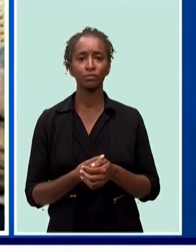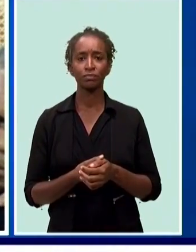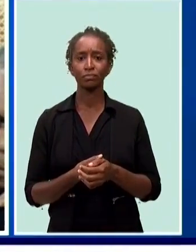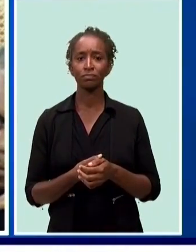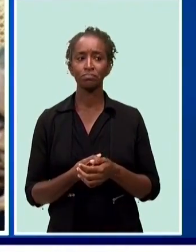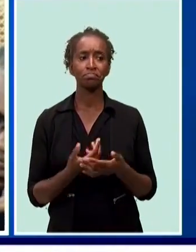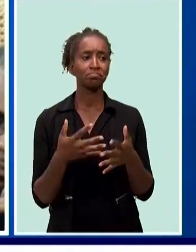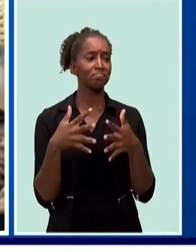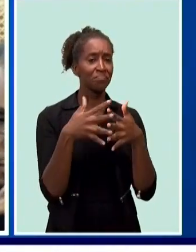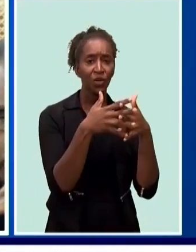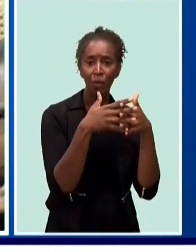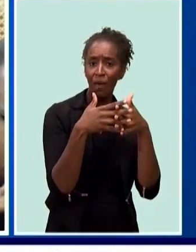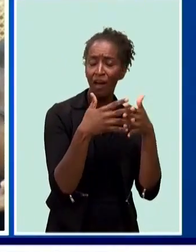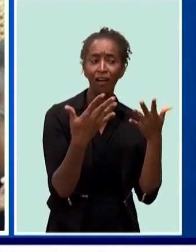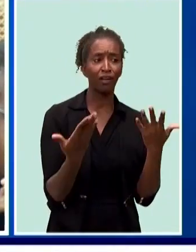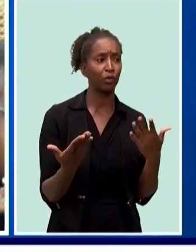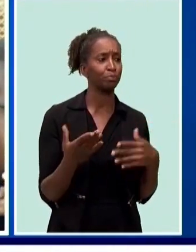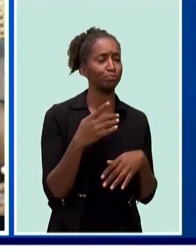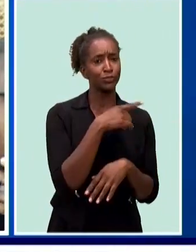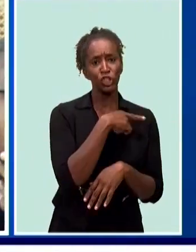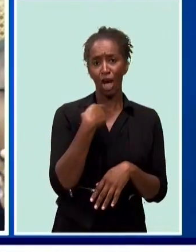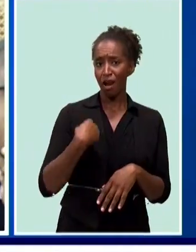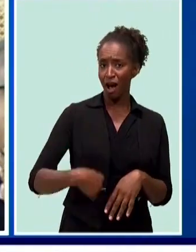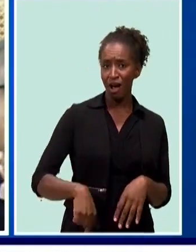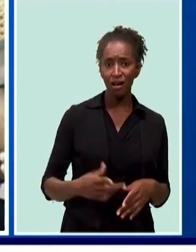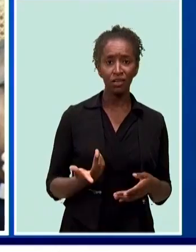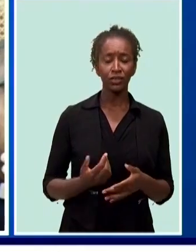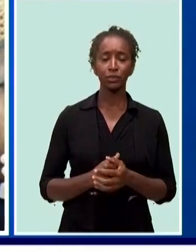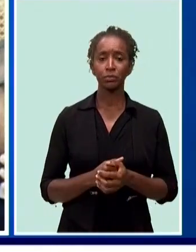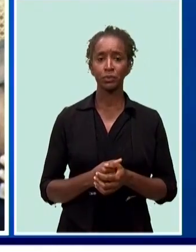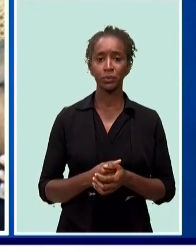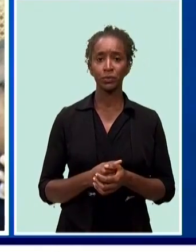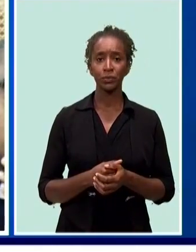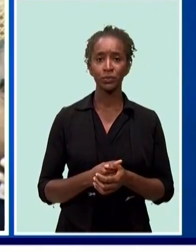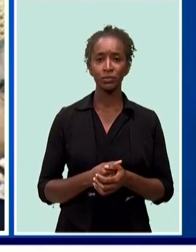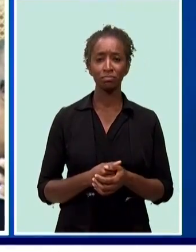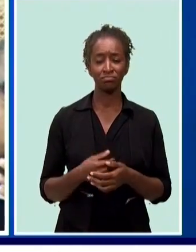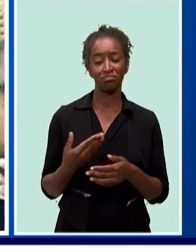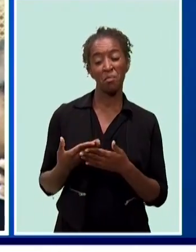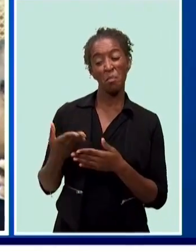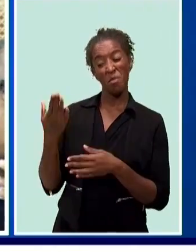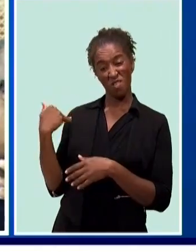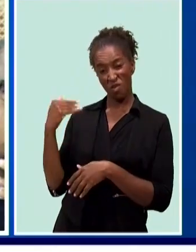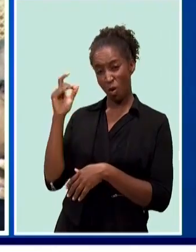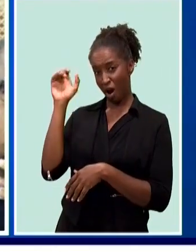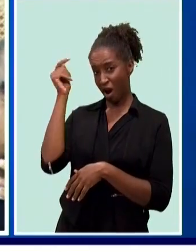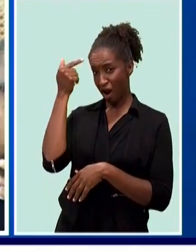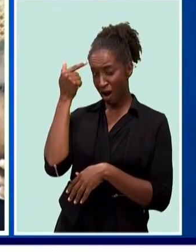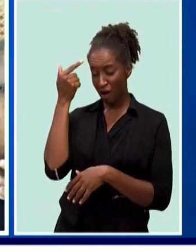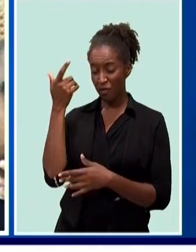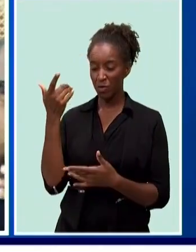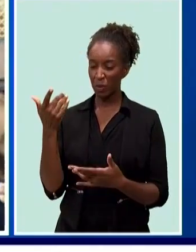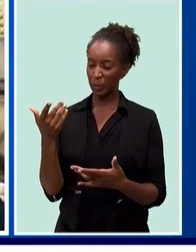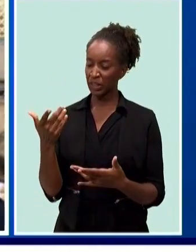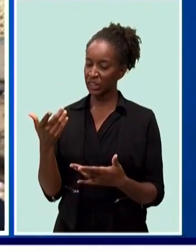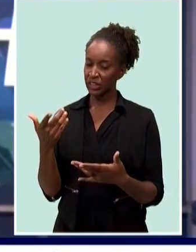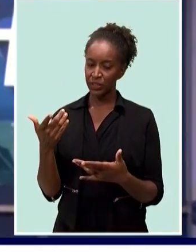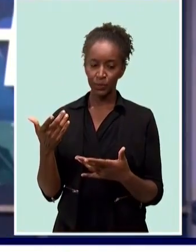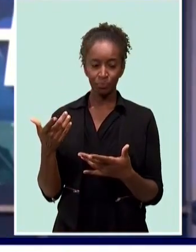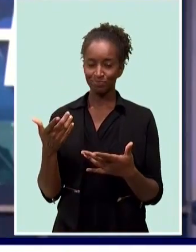in USA, in Beijing, were decimated by the last Foreign Affairs